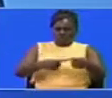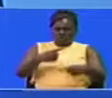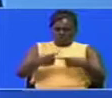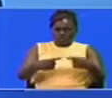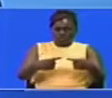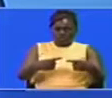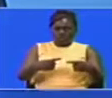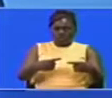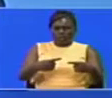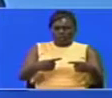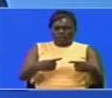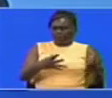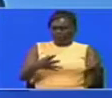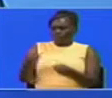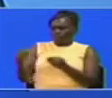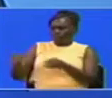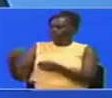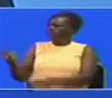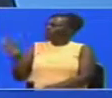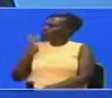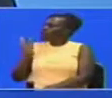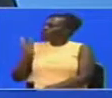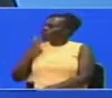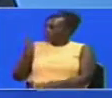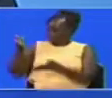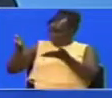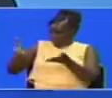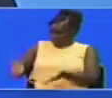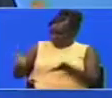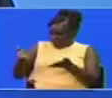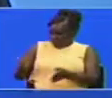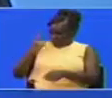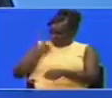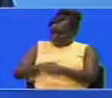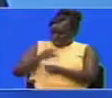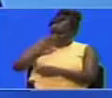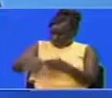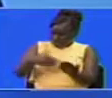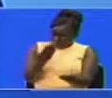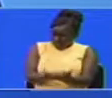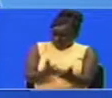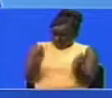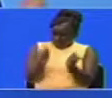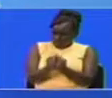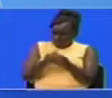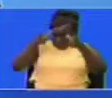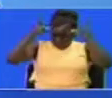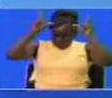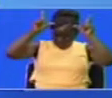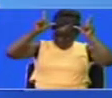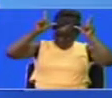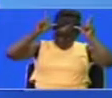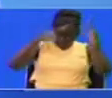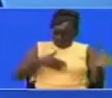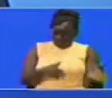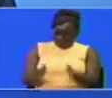for refuge to God-given water. Now, as soon as they reach with their cattle to the